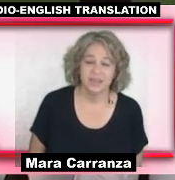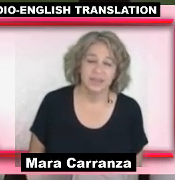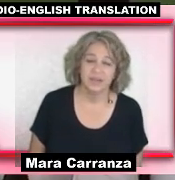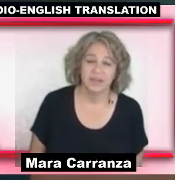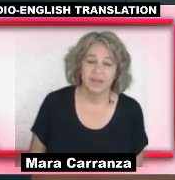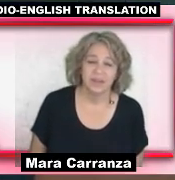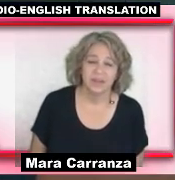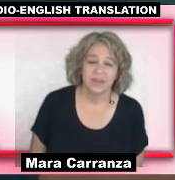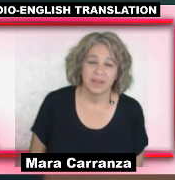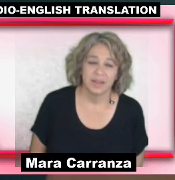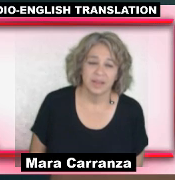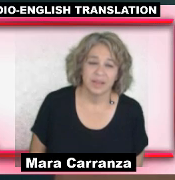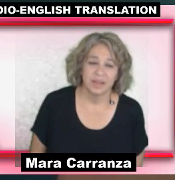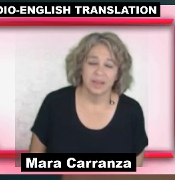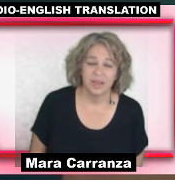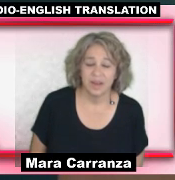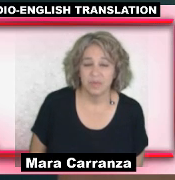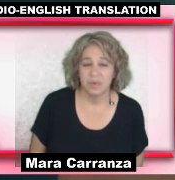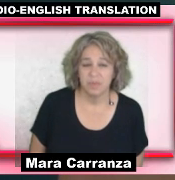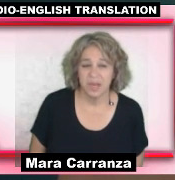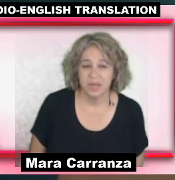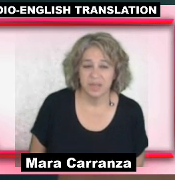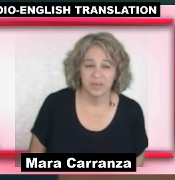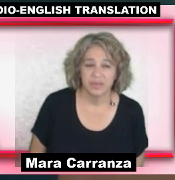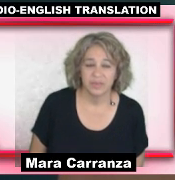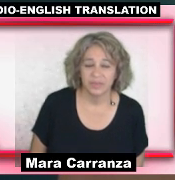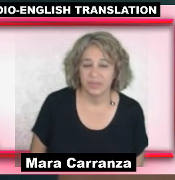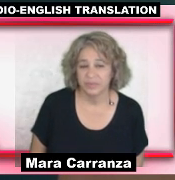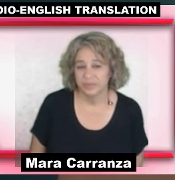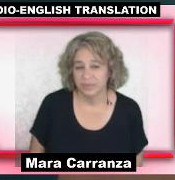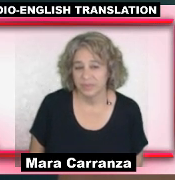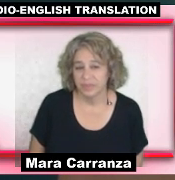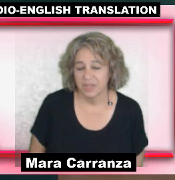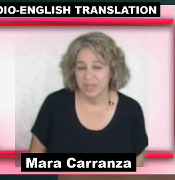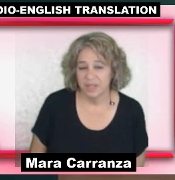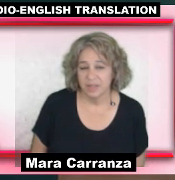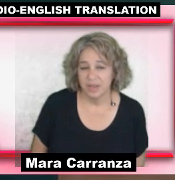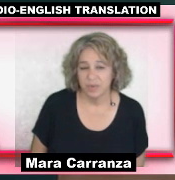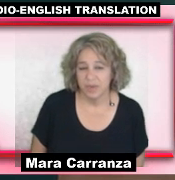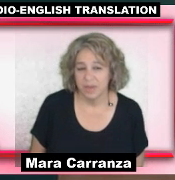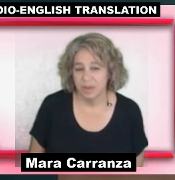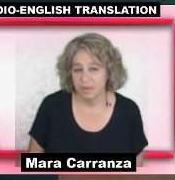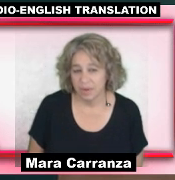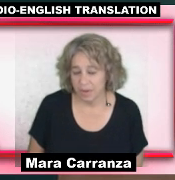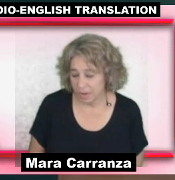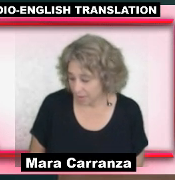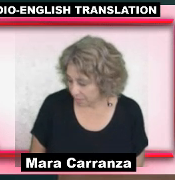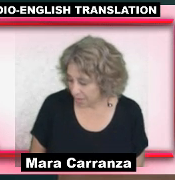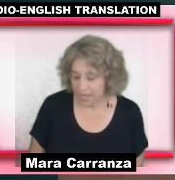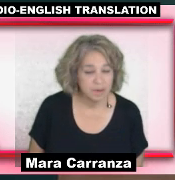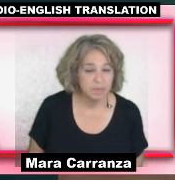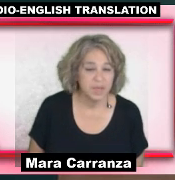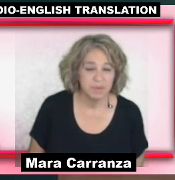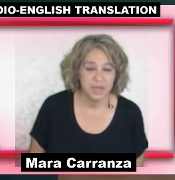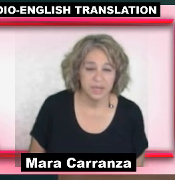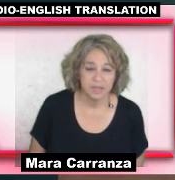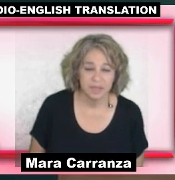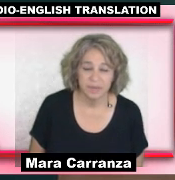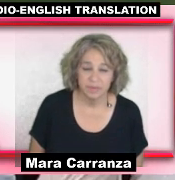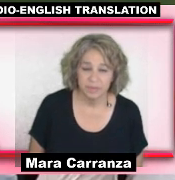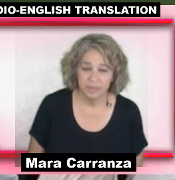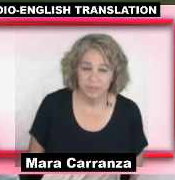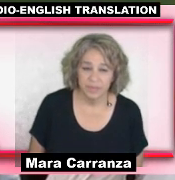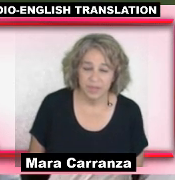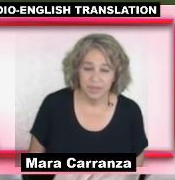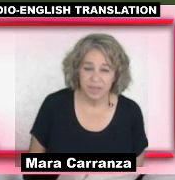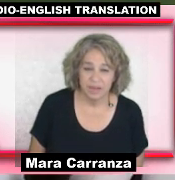Yo les recuerdo and I remind you que se hizo un compromiso that we made a commitment